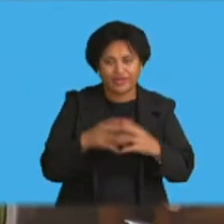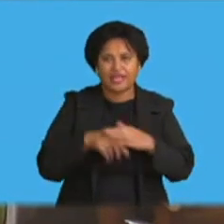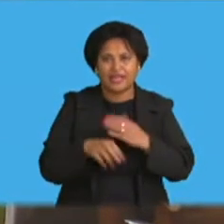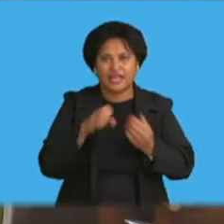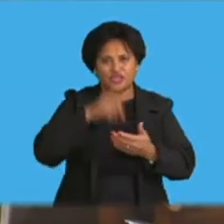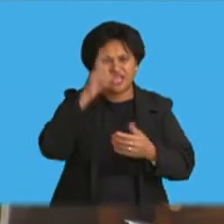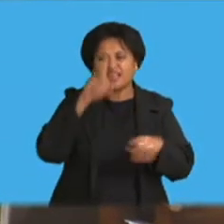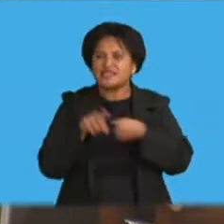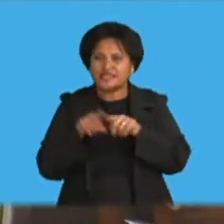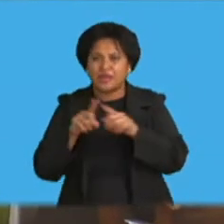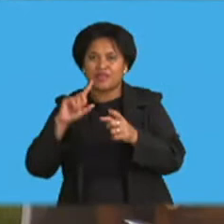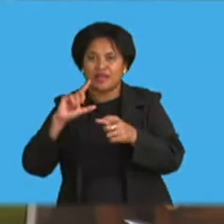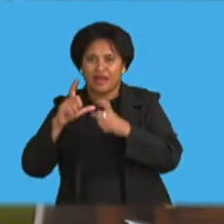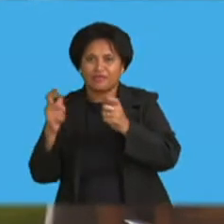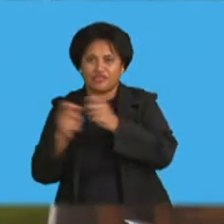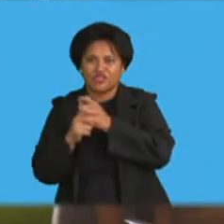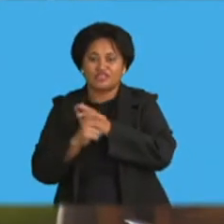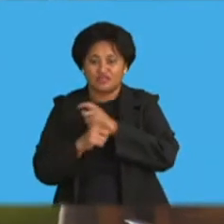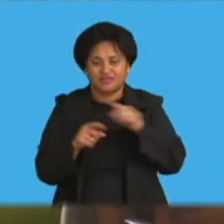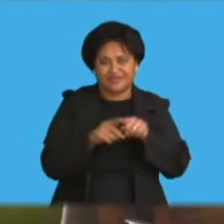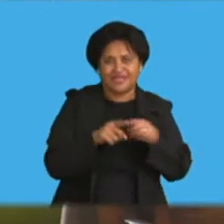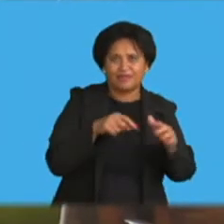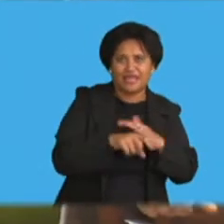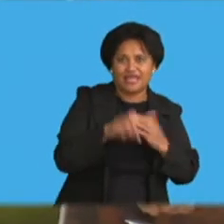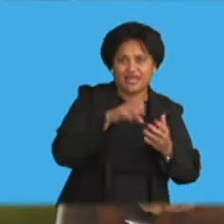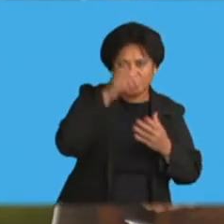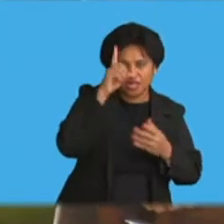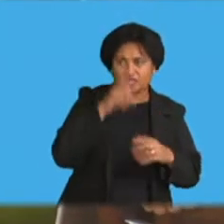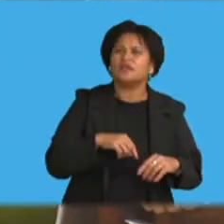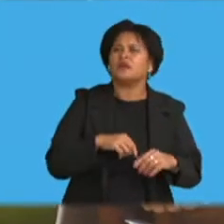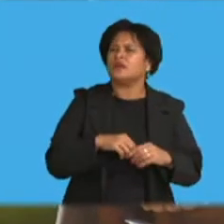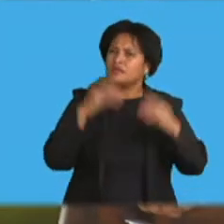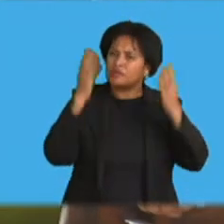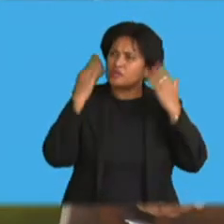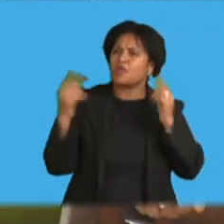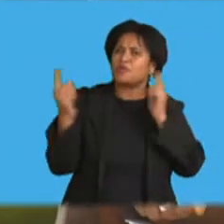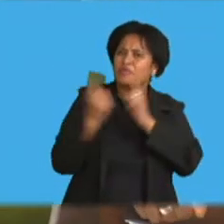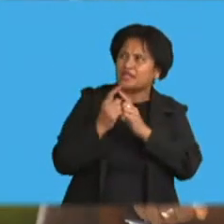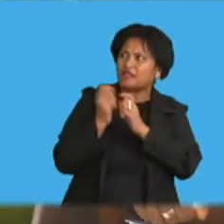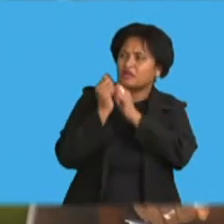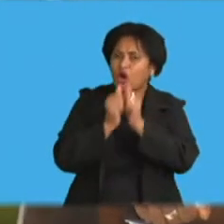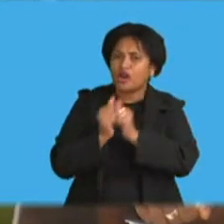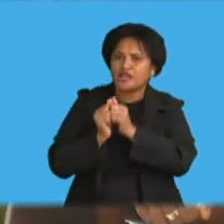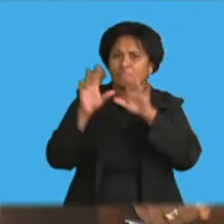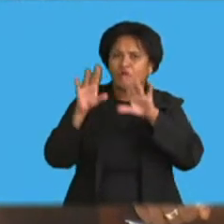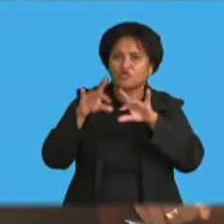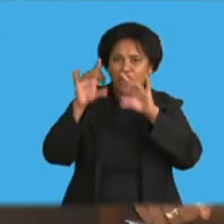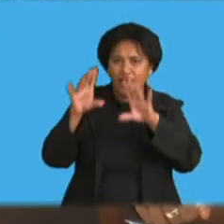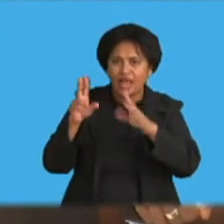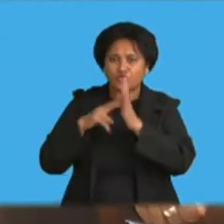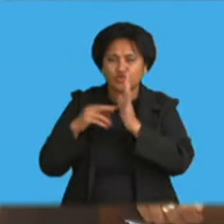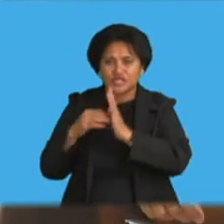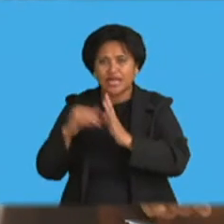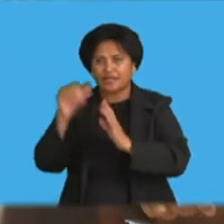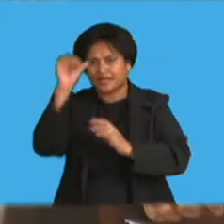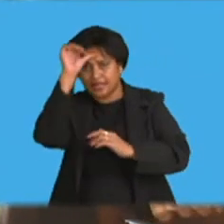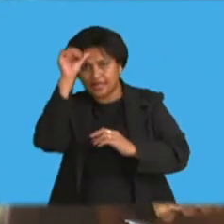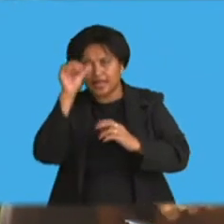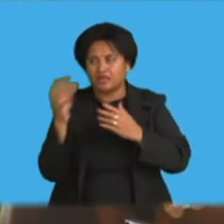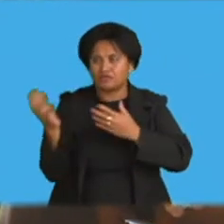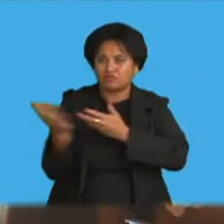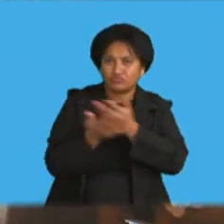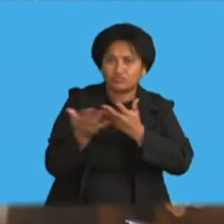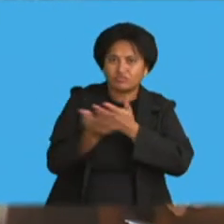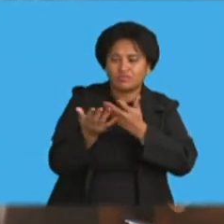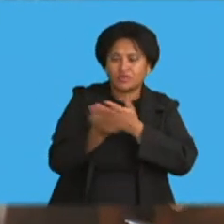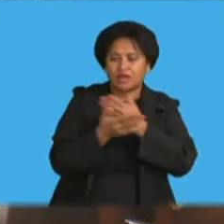change. Madam Speaker, we are also able to meet colleagues from Australia, New Zealand and India to discuss areas of cooperation, and we will announce